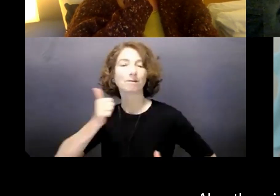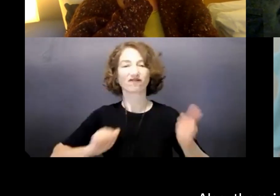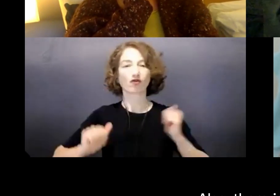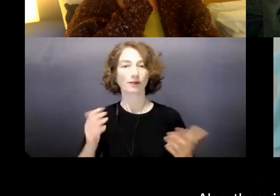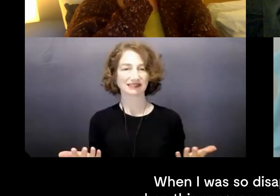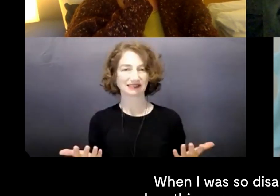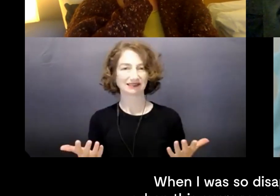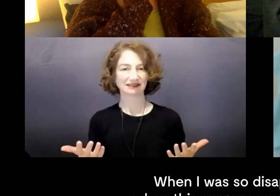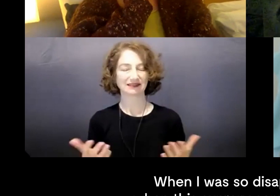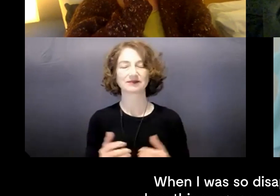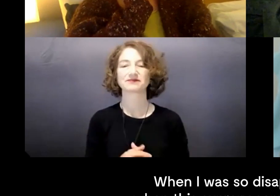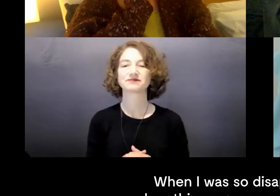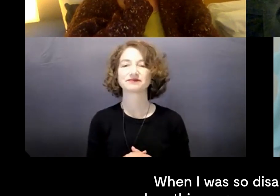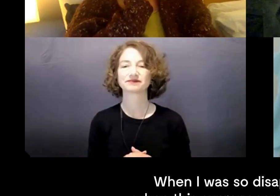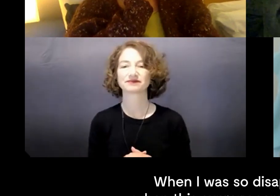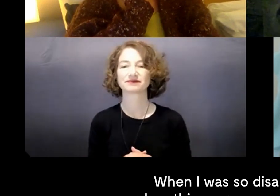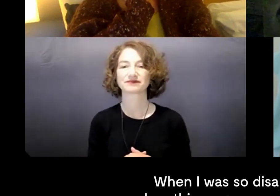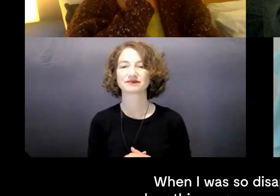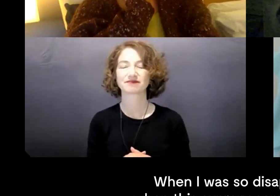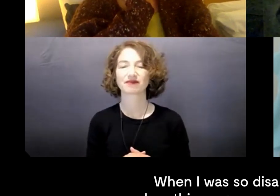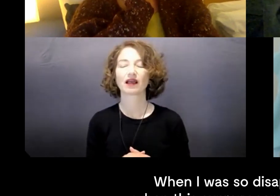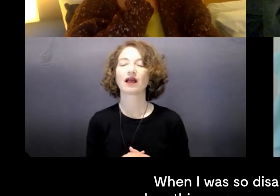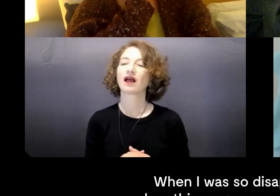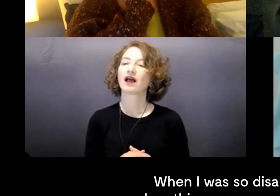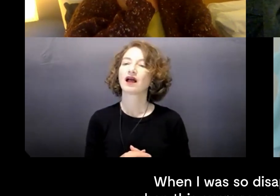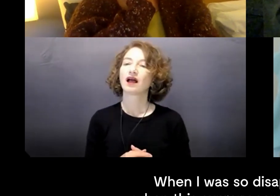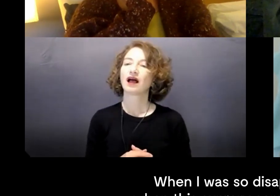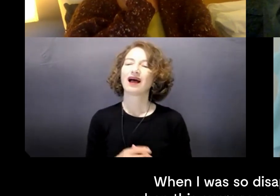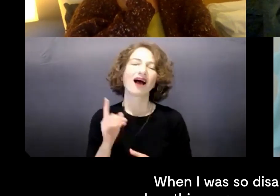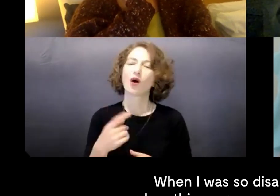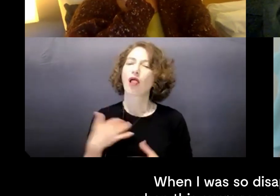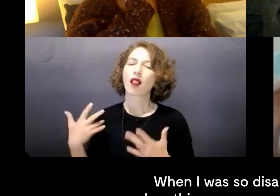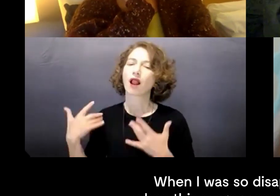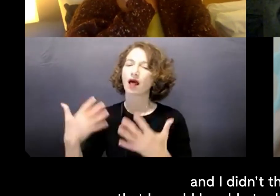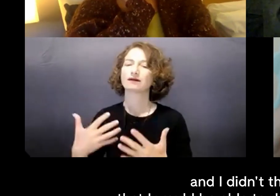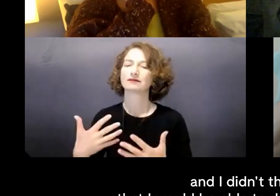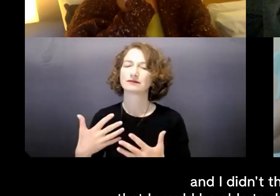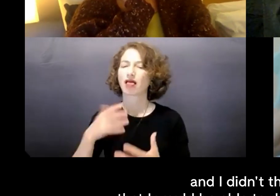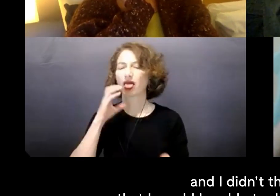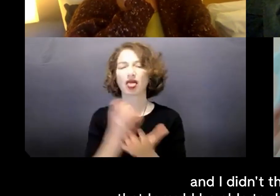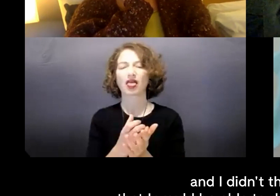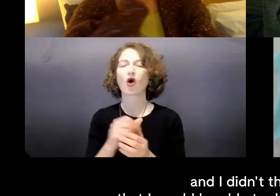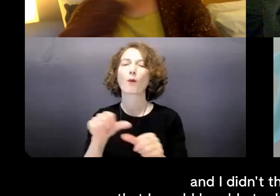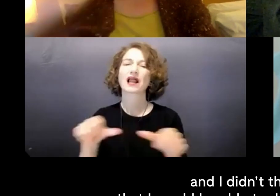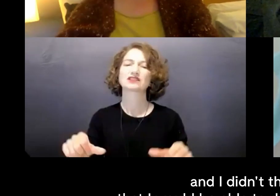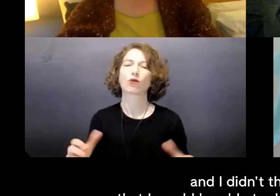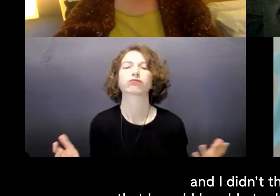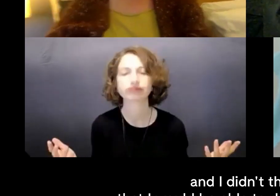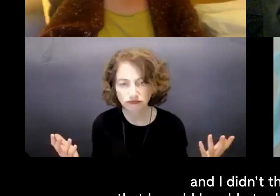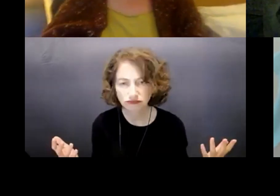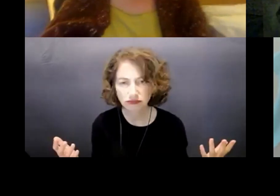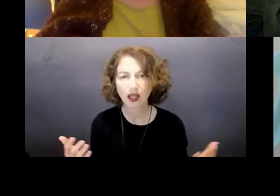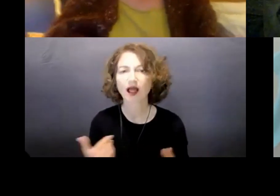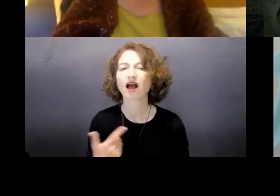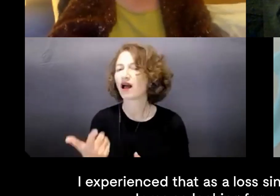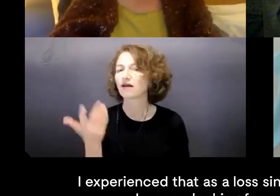Also, there's when I was so disappointed when this surgery came up for me and I didn't think that I would be able to do this